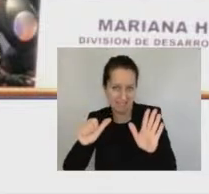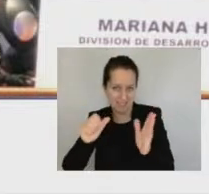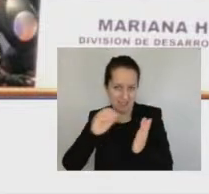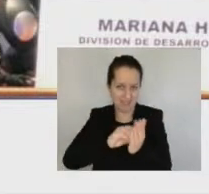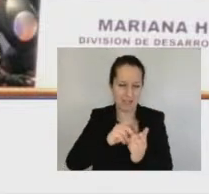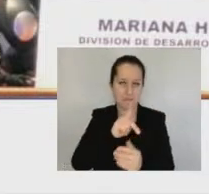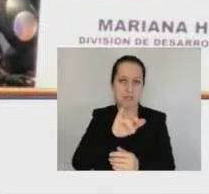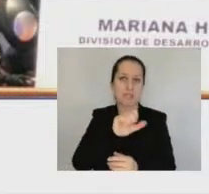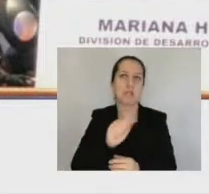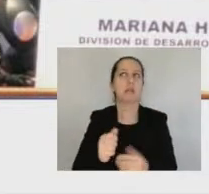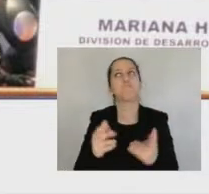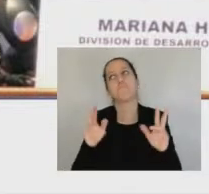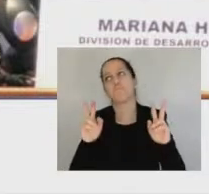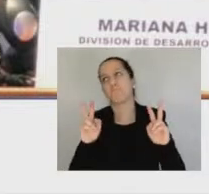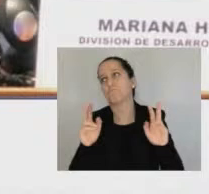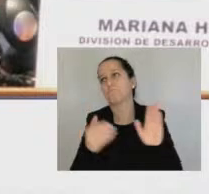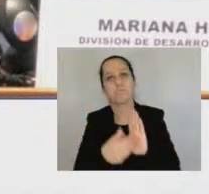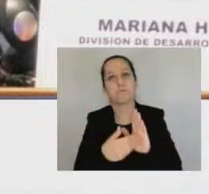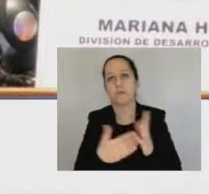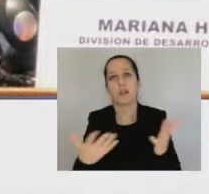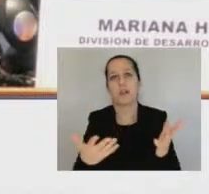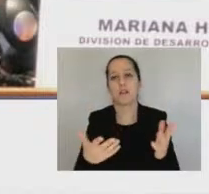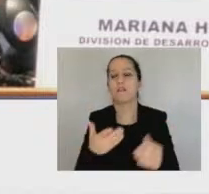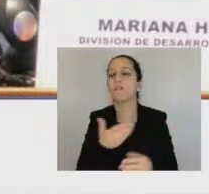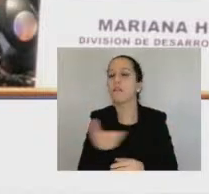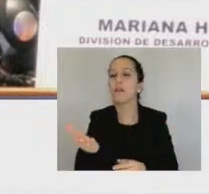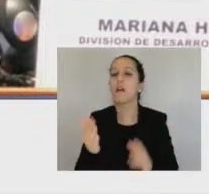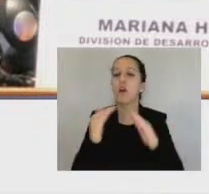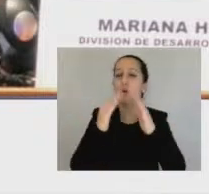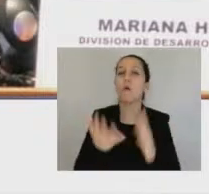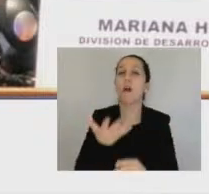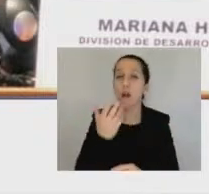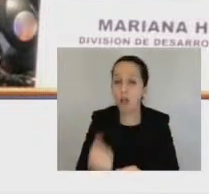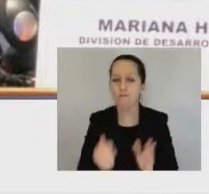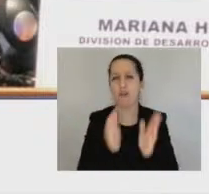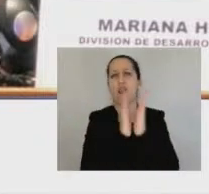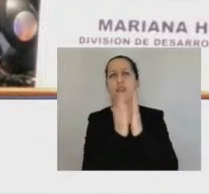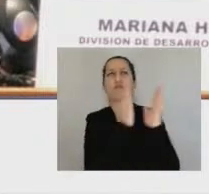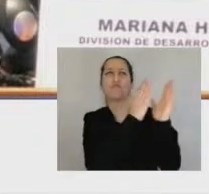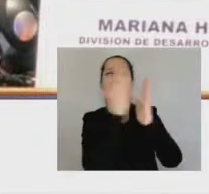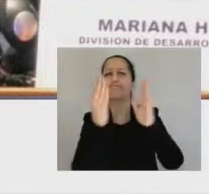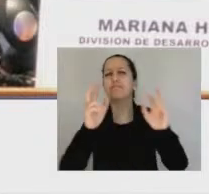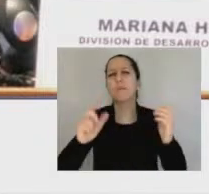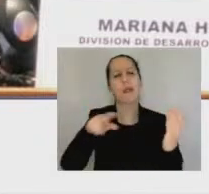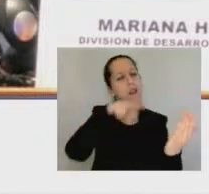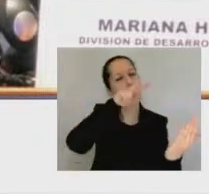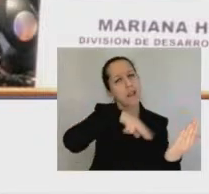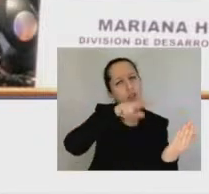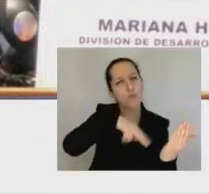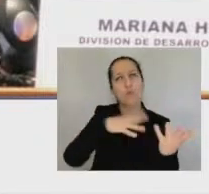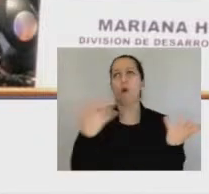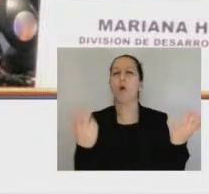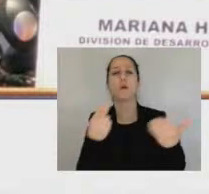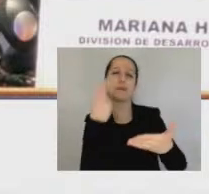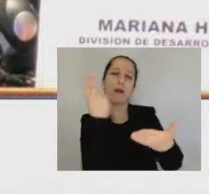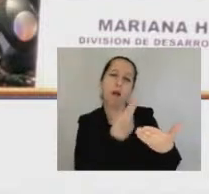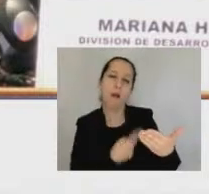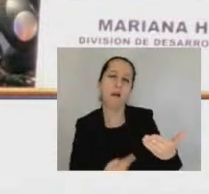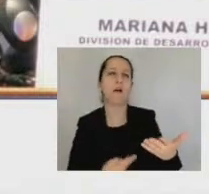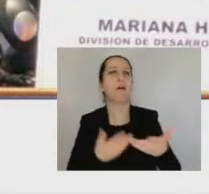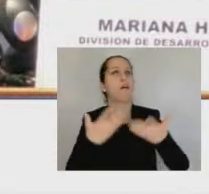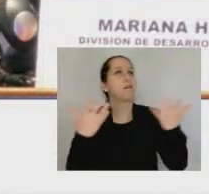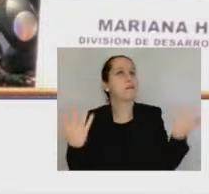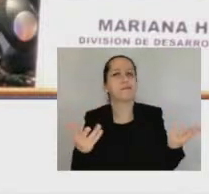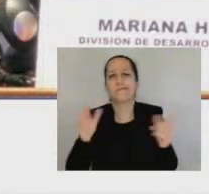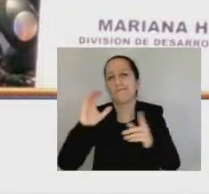PISA 2006, I'm talking about the number of literature books, art books, works of art